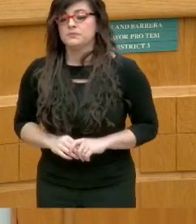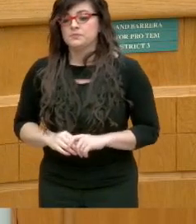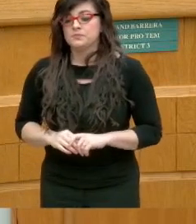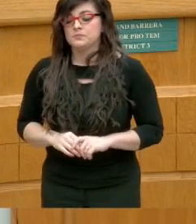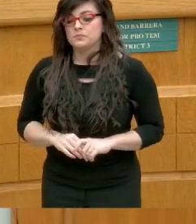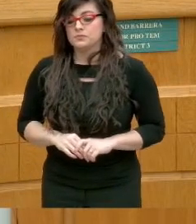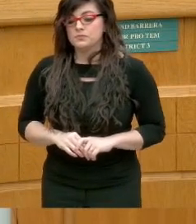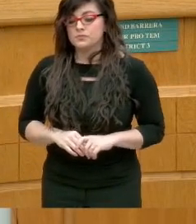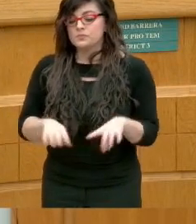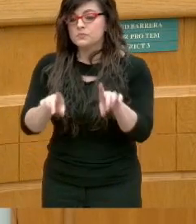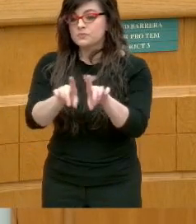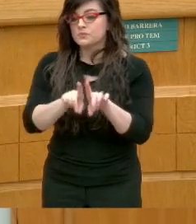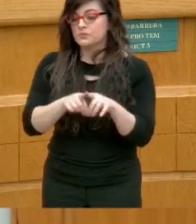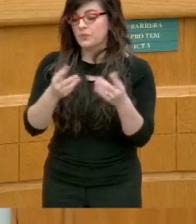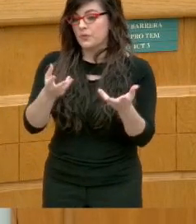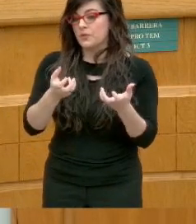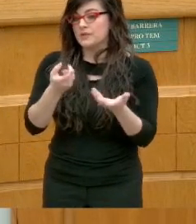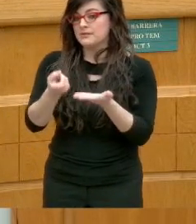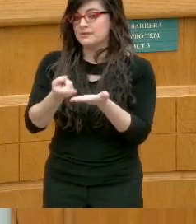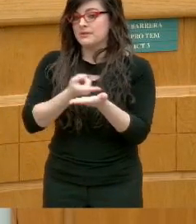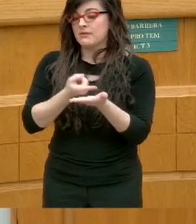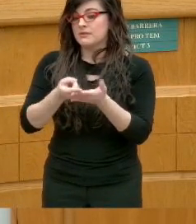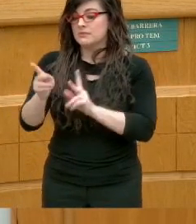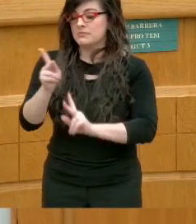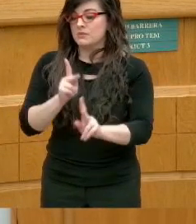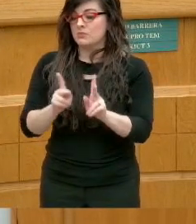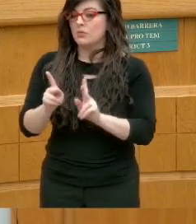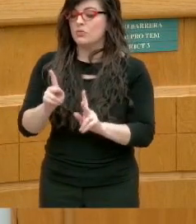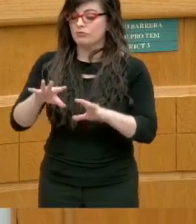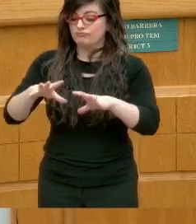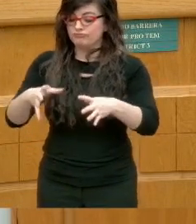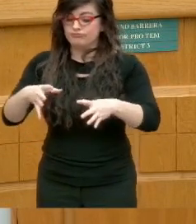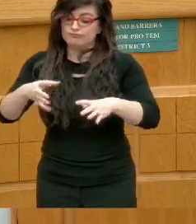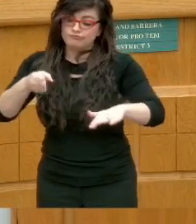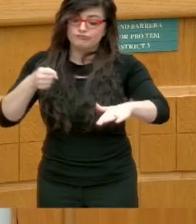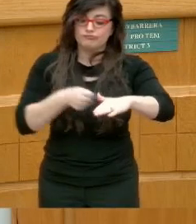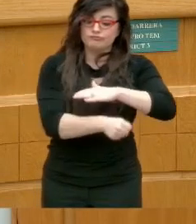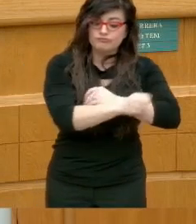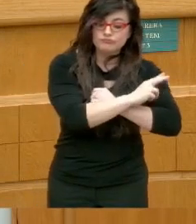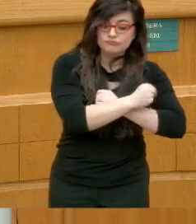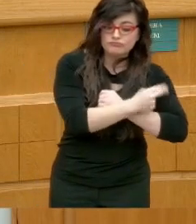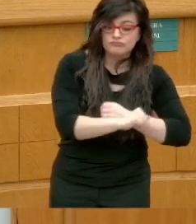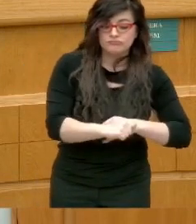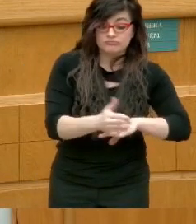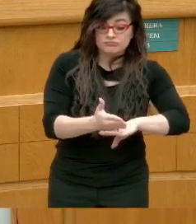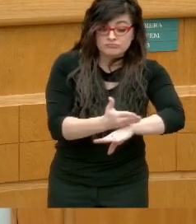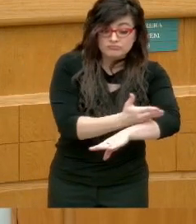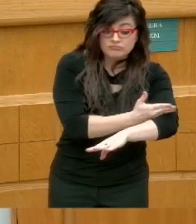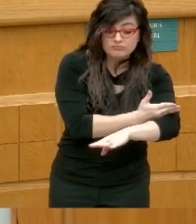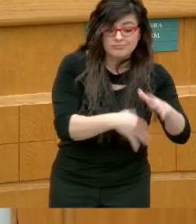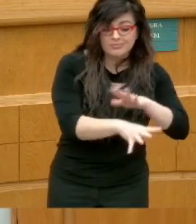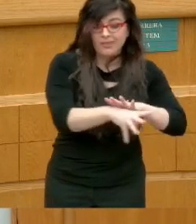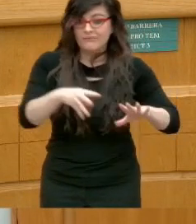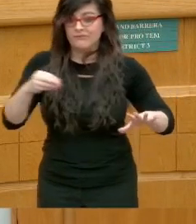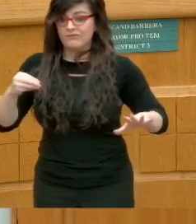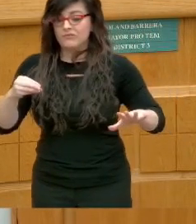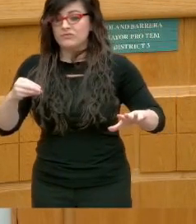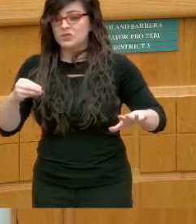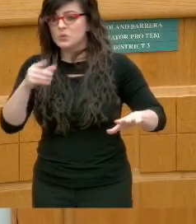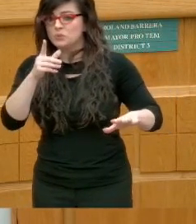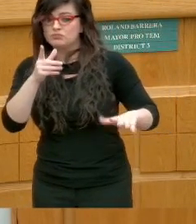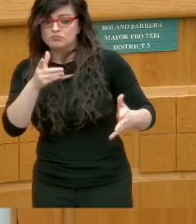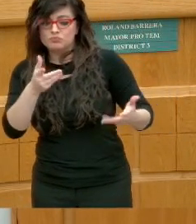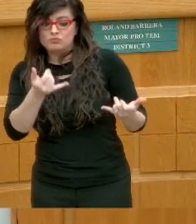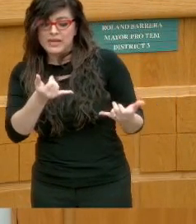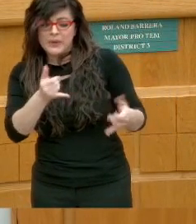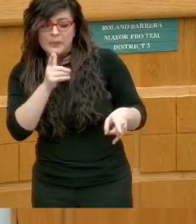We want to talk about persons that have been hospitalized and those that have been recovered and discharged and who's in the hospital today. So